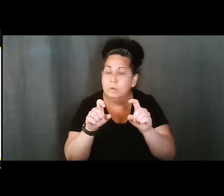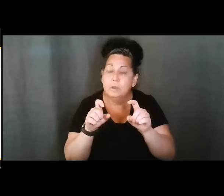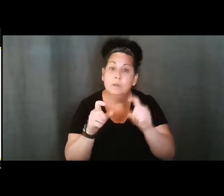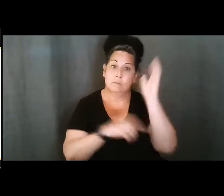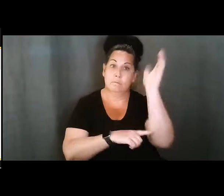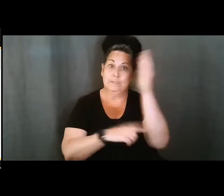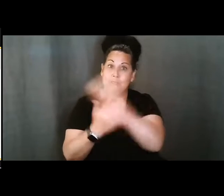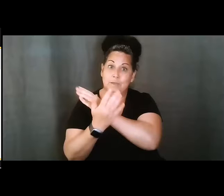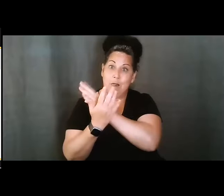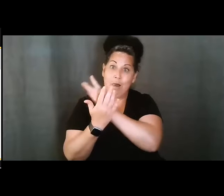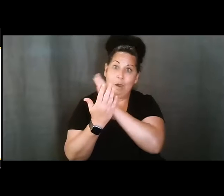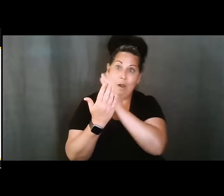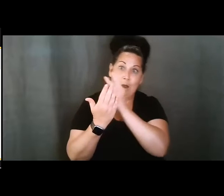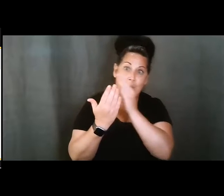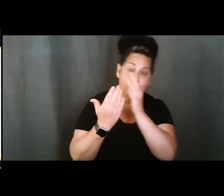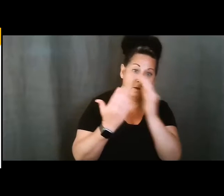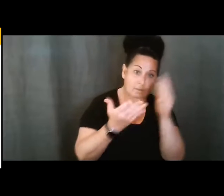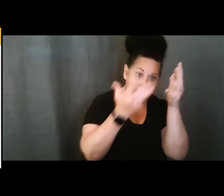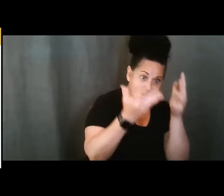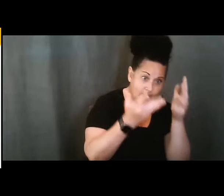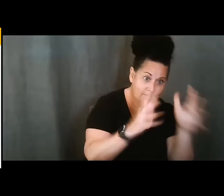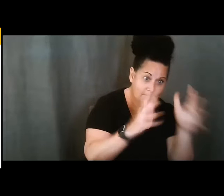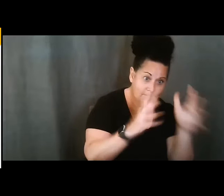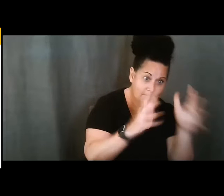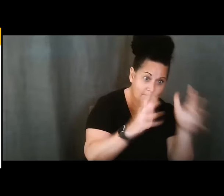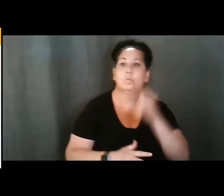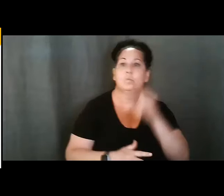questions as time permits.